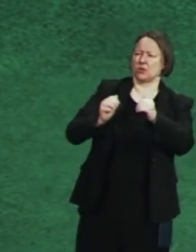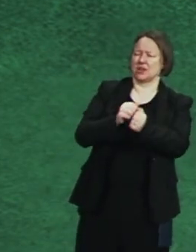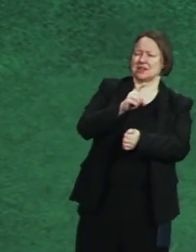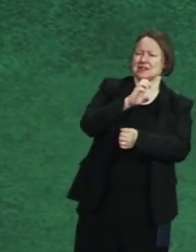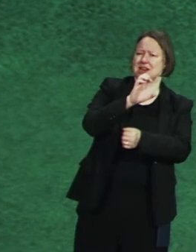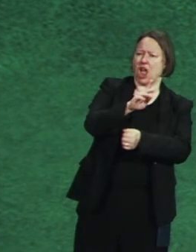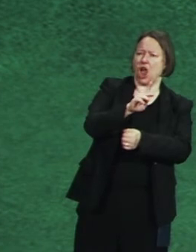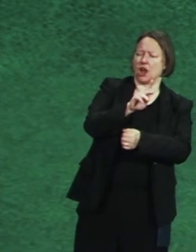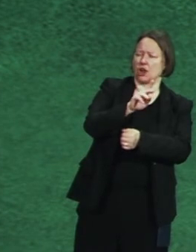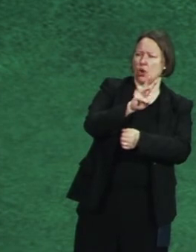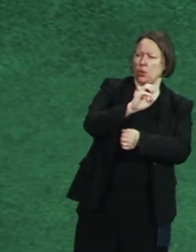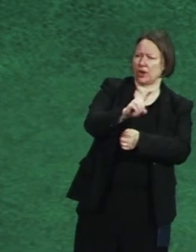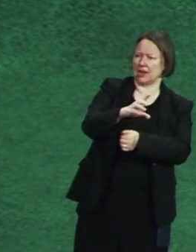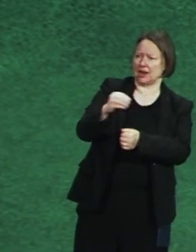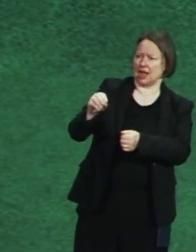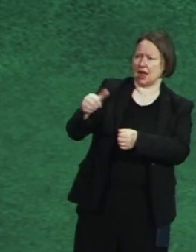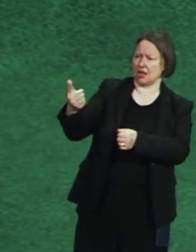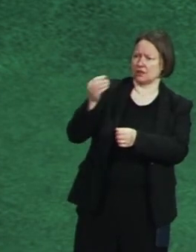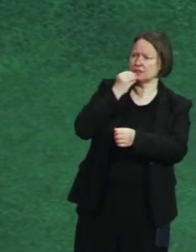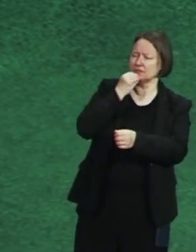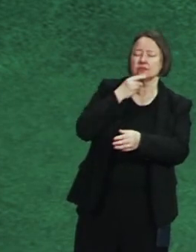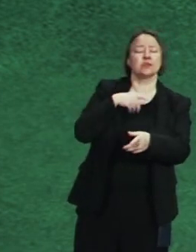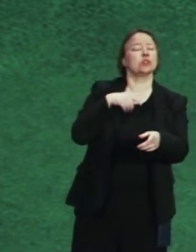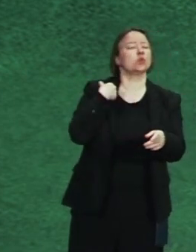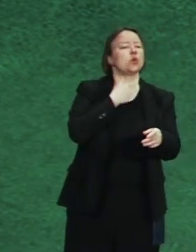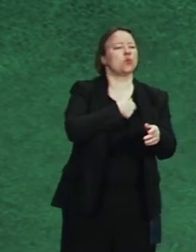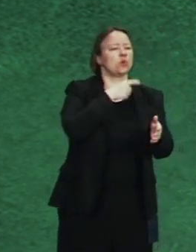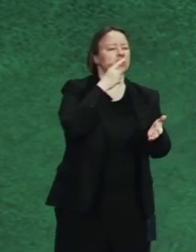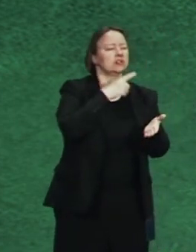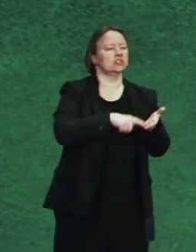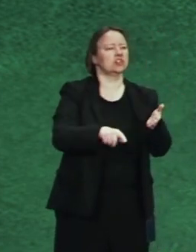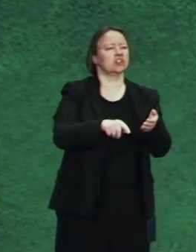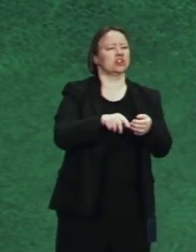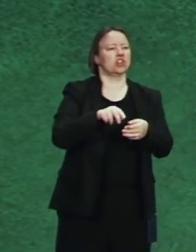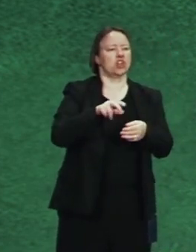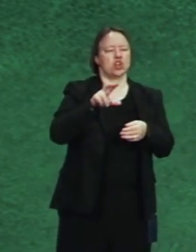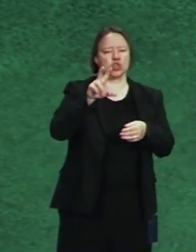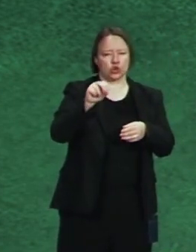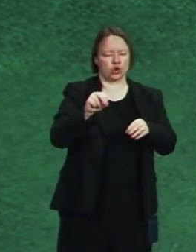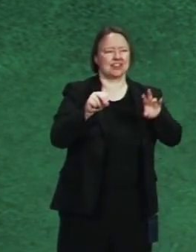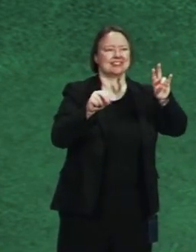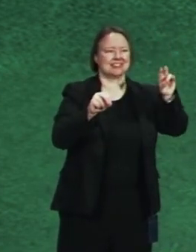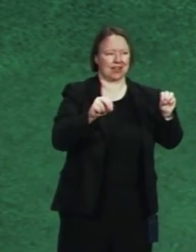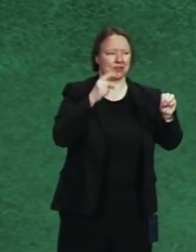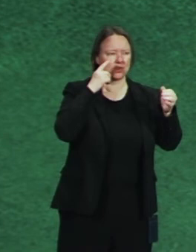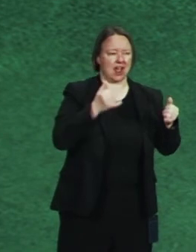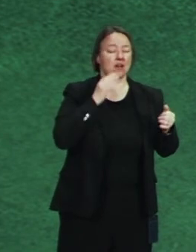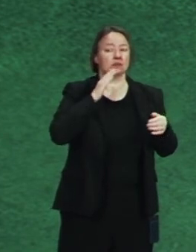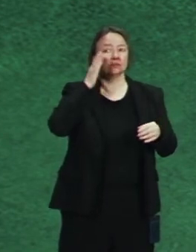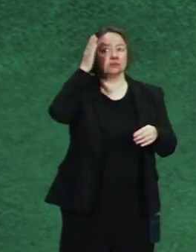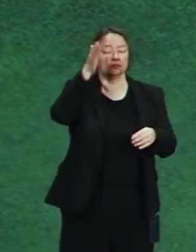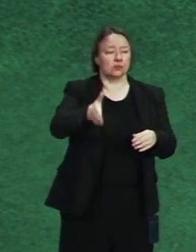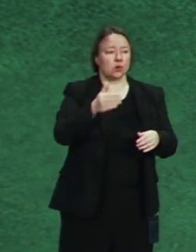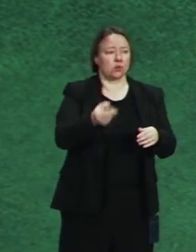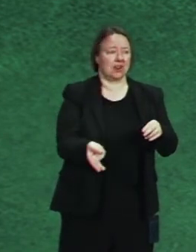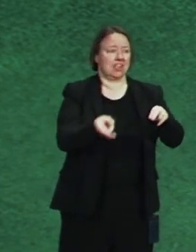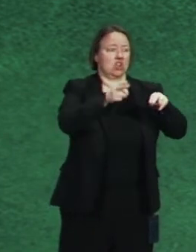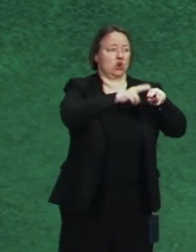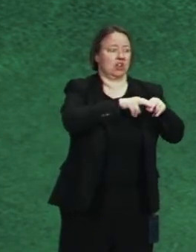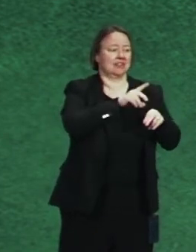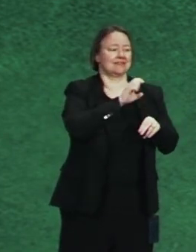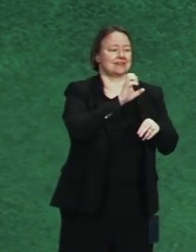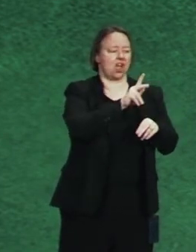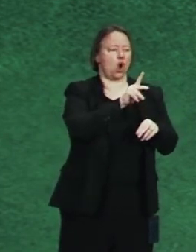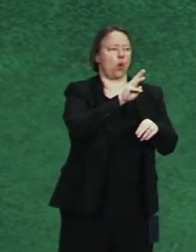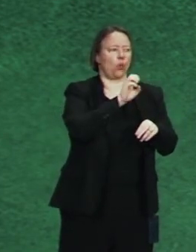duckweed? So for the start, we are looking at 30-70. That is for now. In the long term, we want to increase the duckweed feeding to